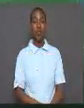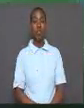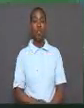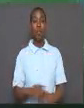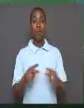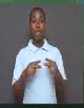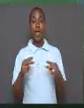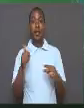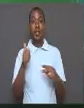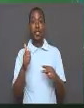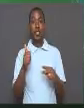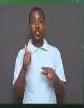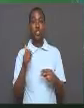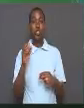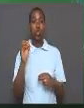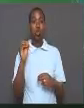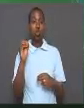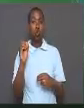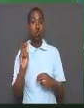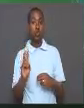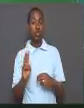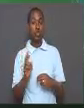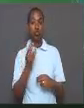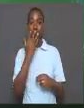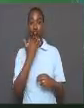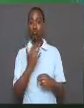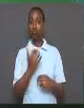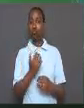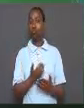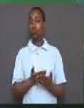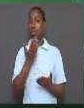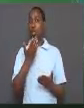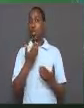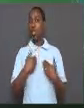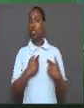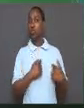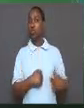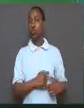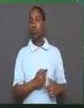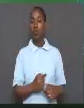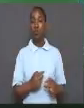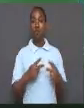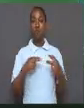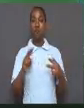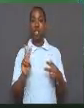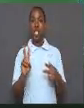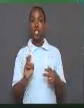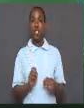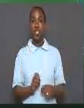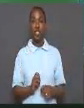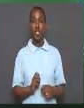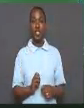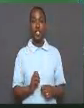Arteries move oxygen-rich blood away from the heart, and veins